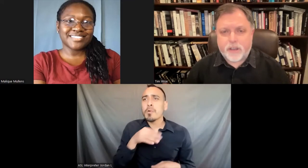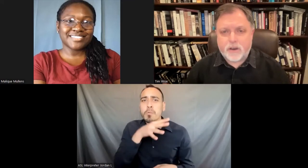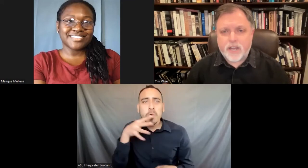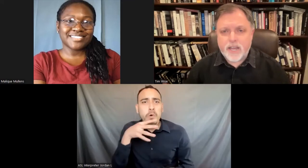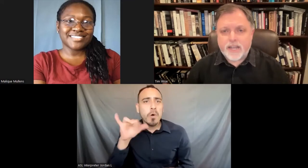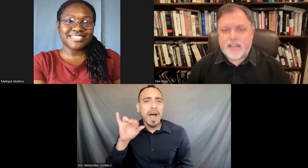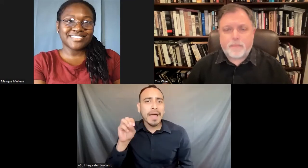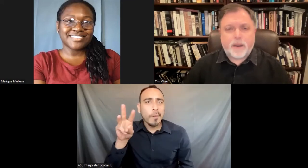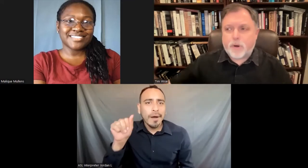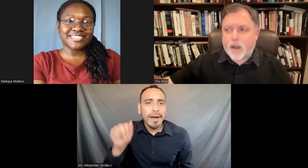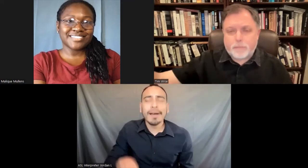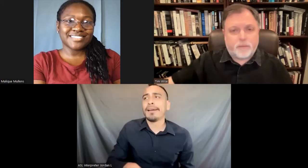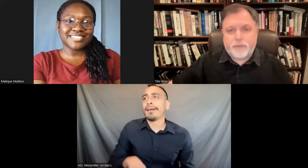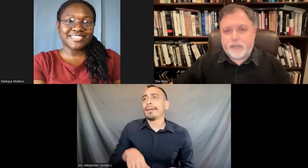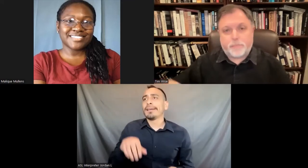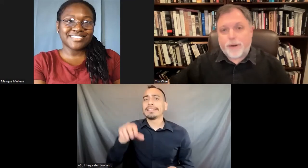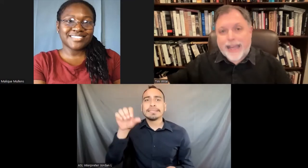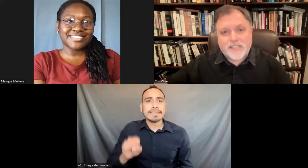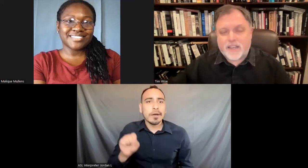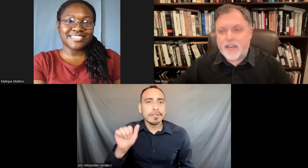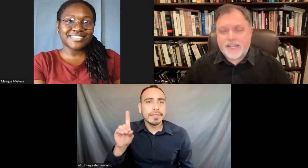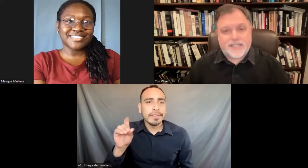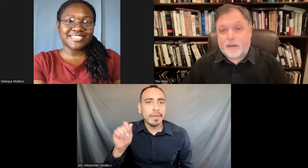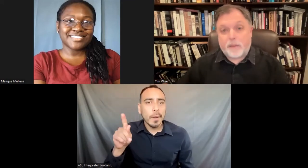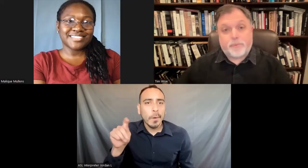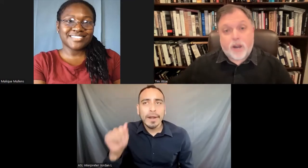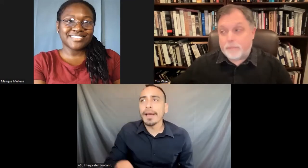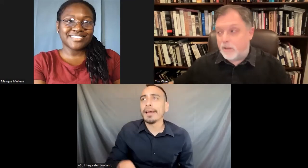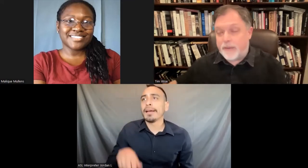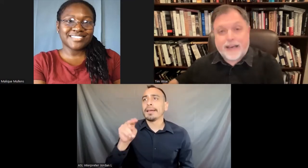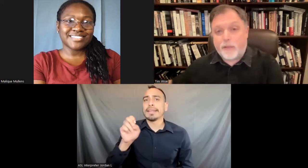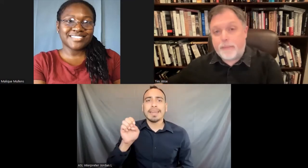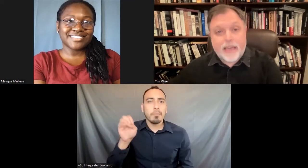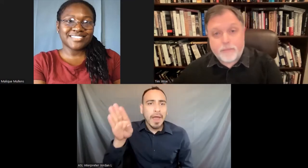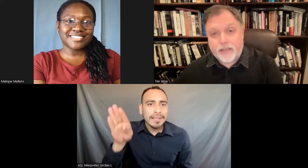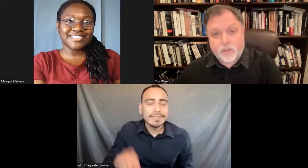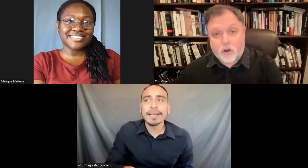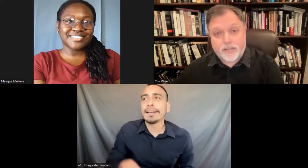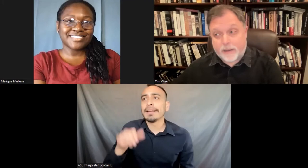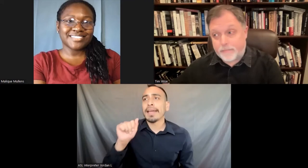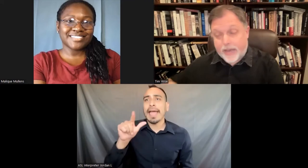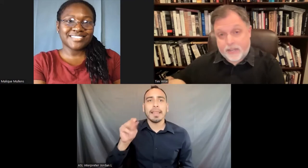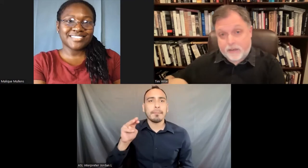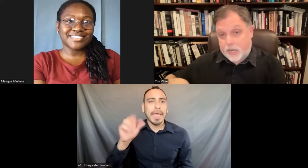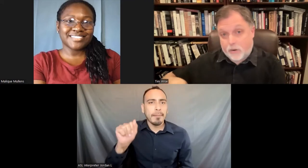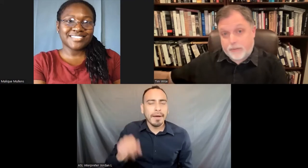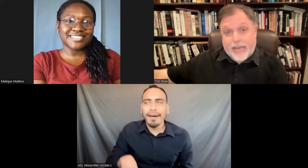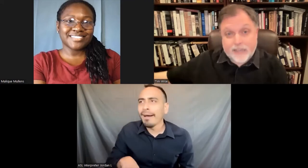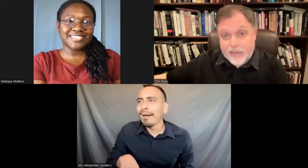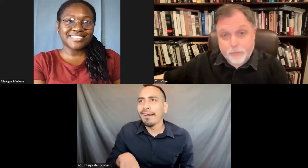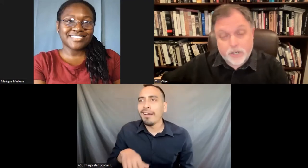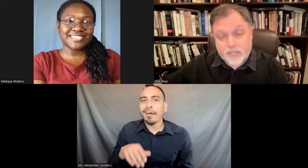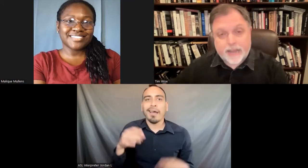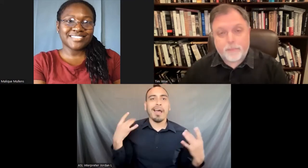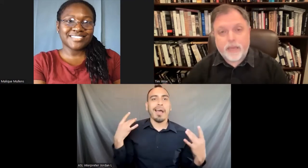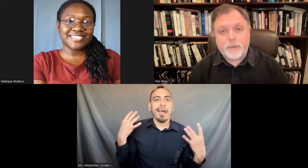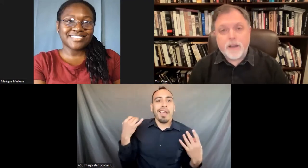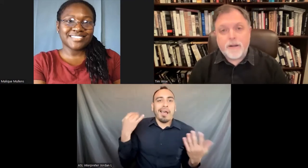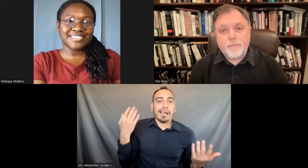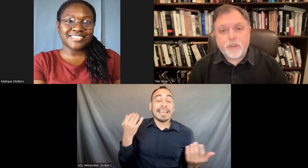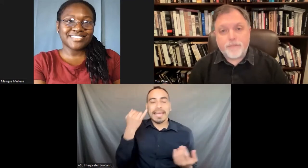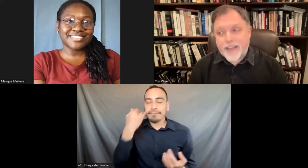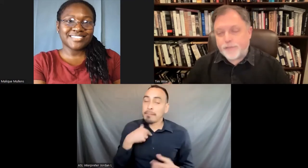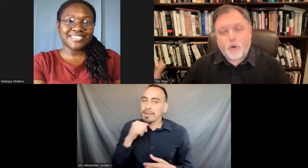South Dakota. It's not my problem in Nebraska. It's not my problem in Alabama, as long as I'm not in, you know, a Black neighborhood in